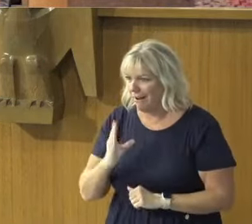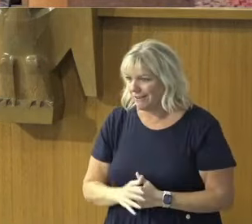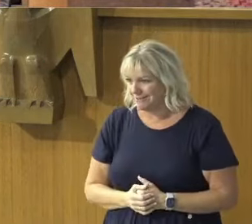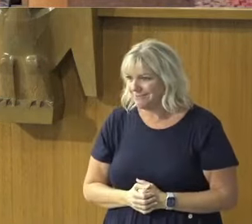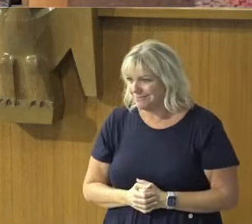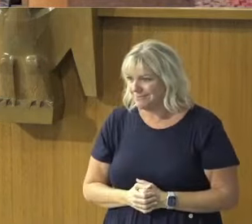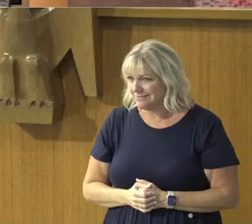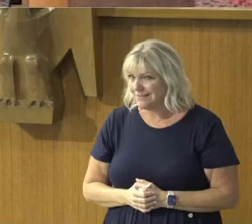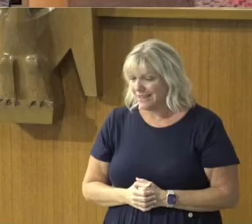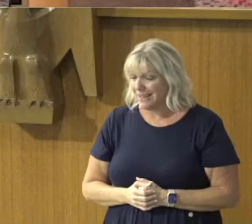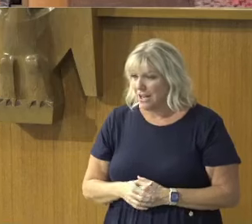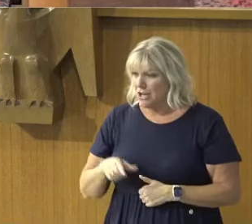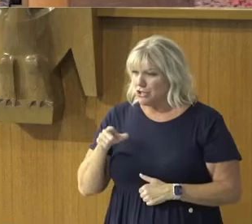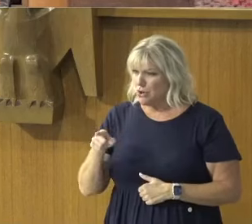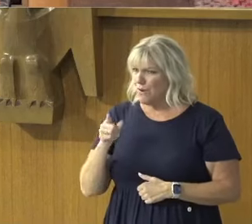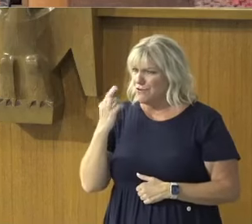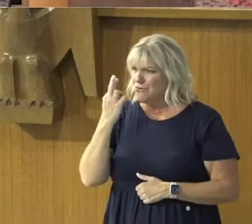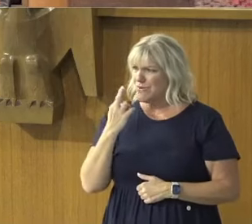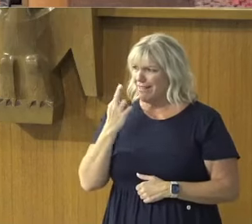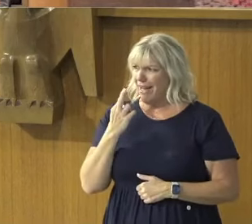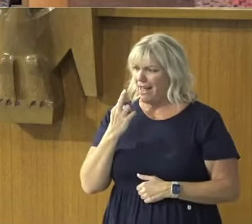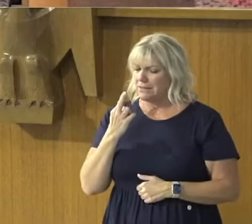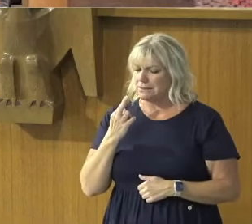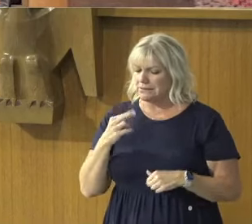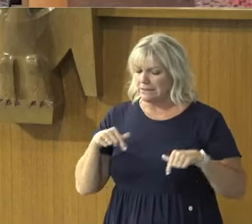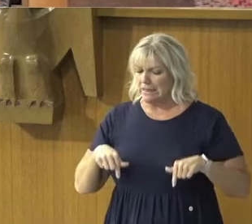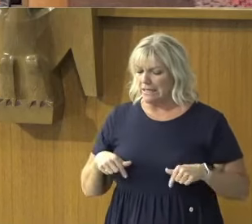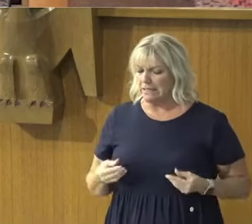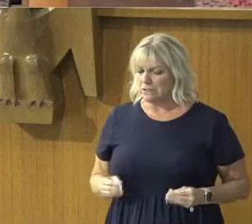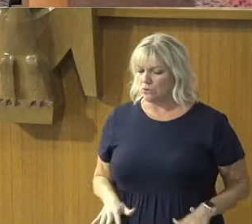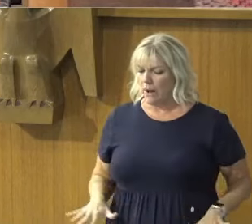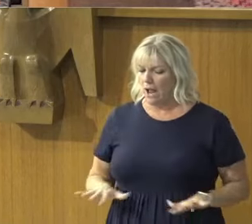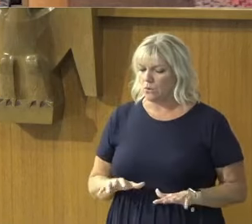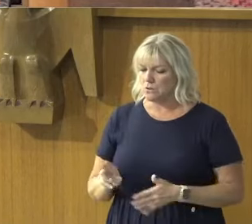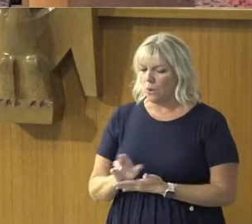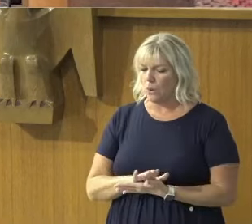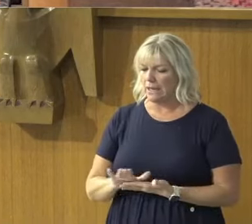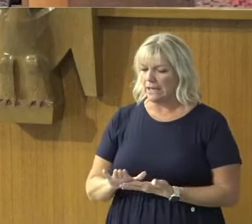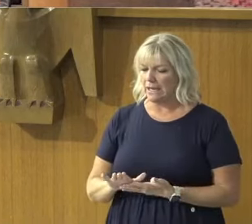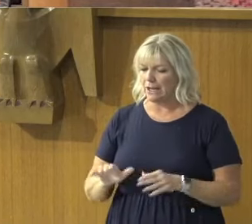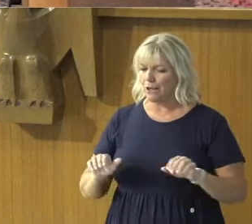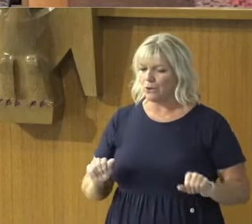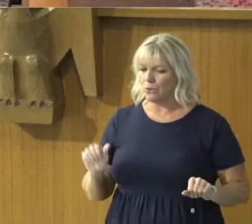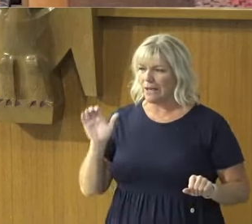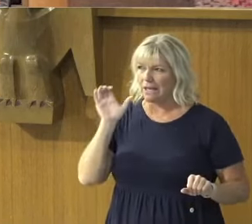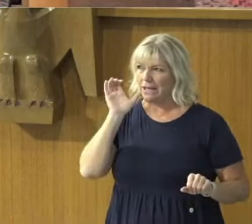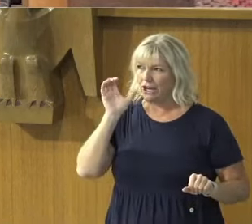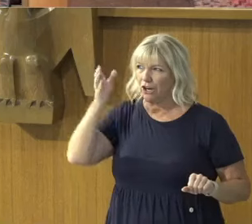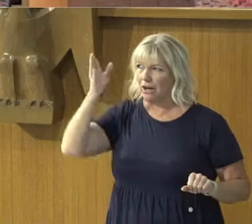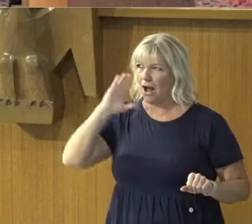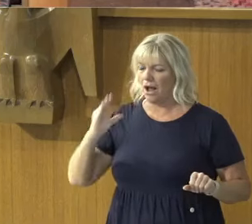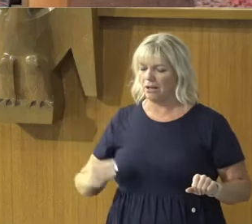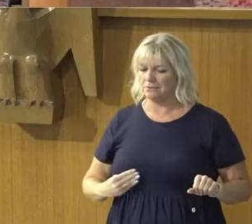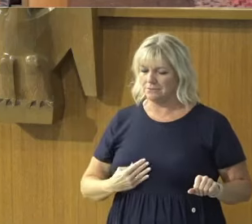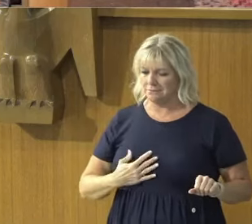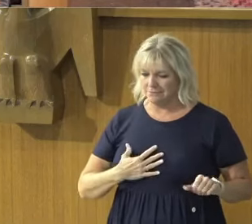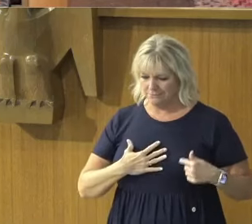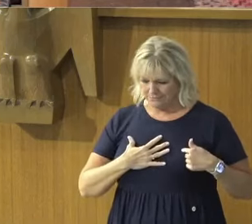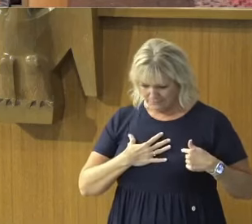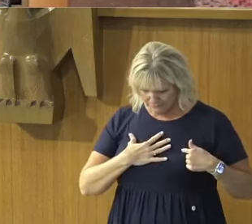realize you're standing on holy ground, you're able to hear the call of God. It's never just